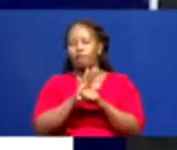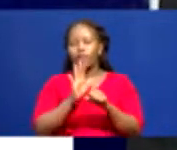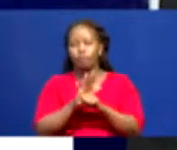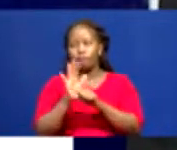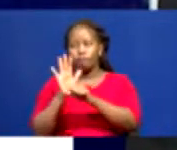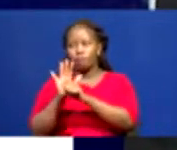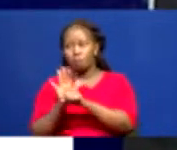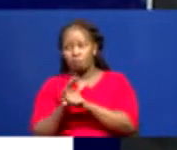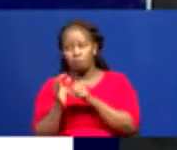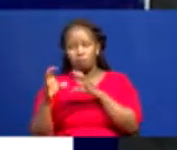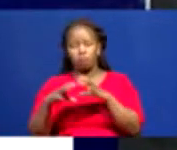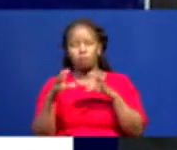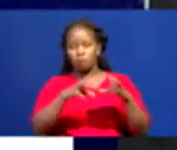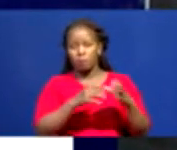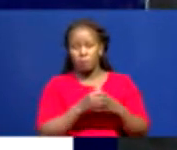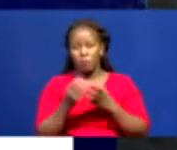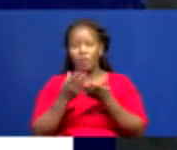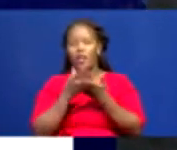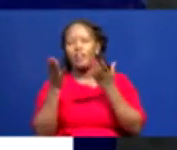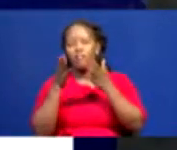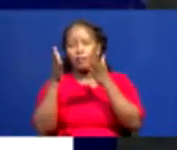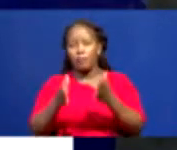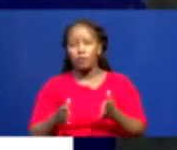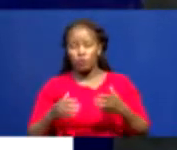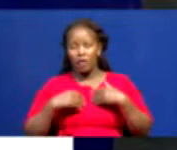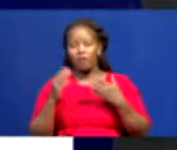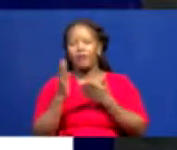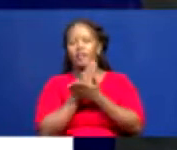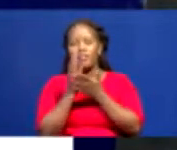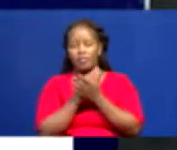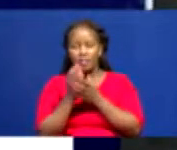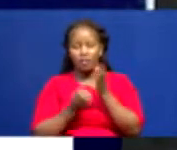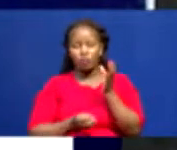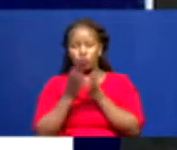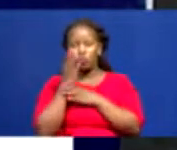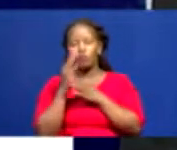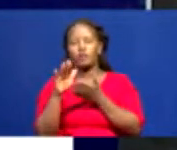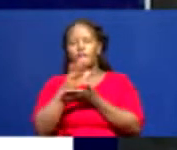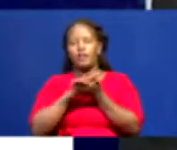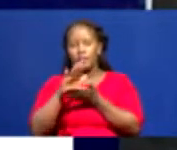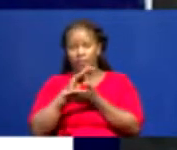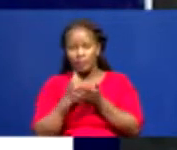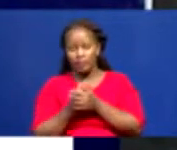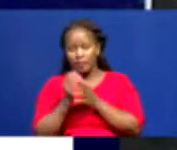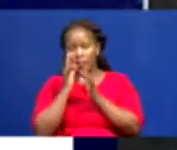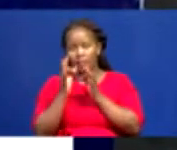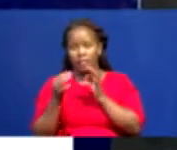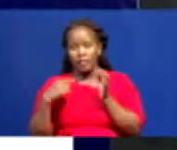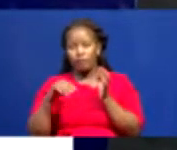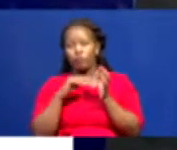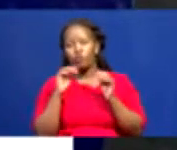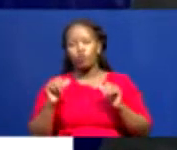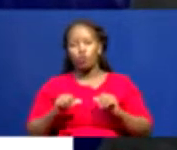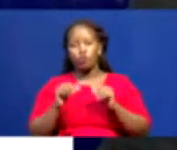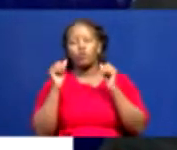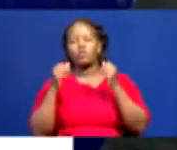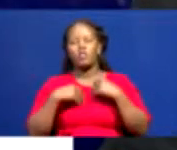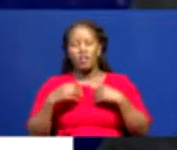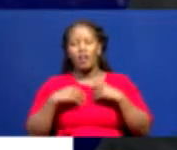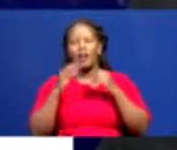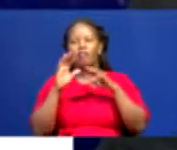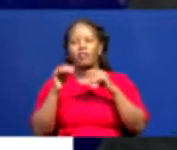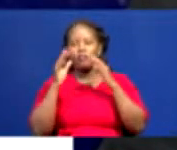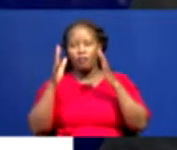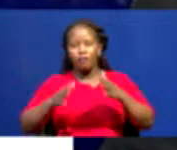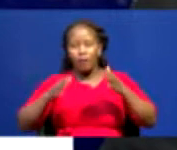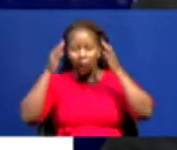So everybody as a sector will grow in that space. If we keep the farmer in our mind and focused, we